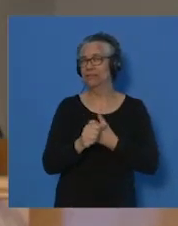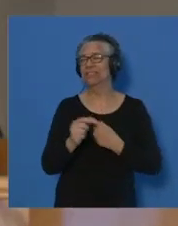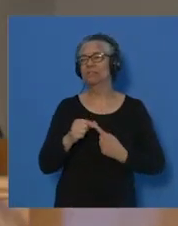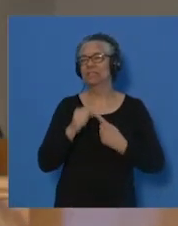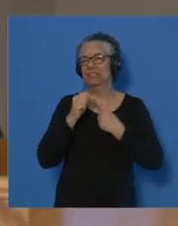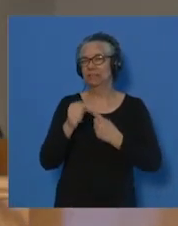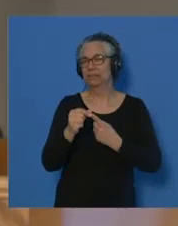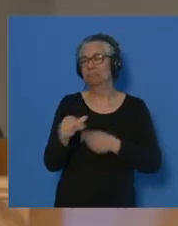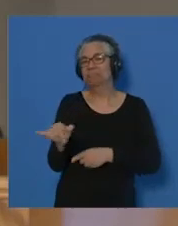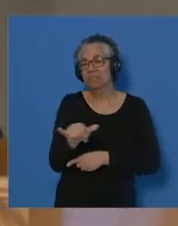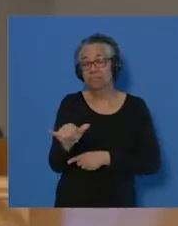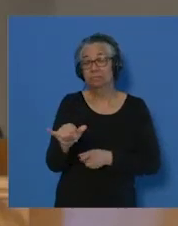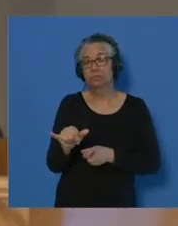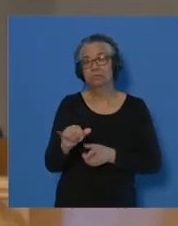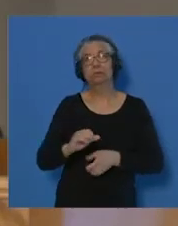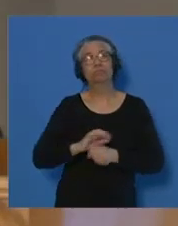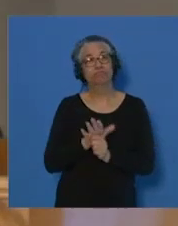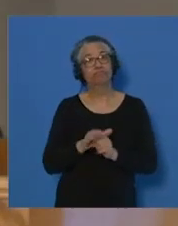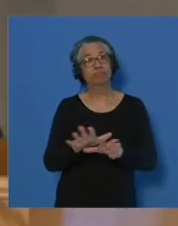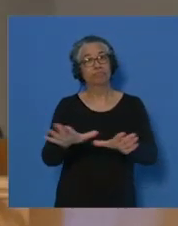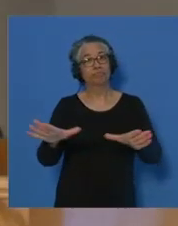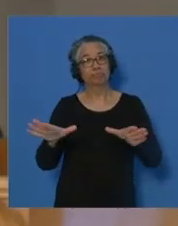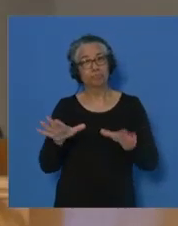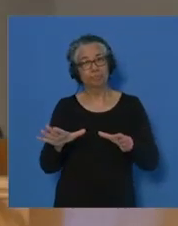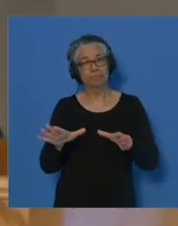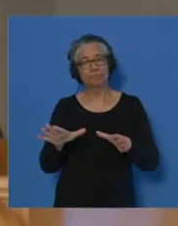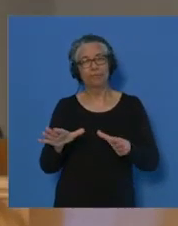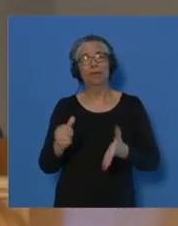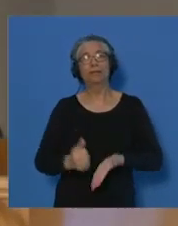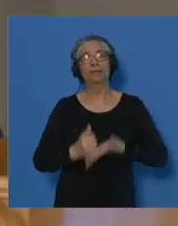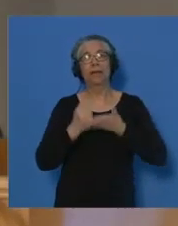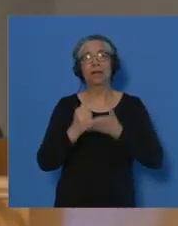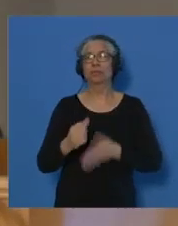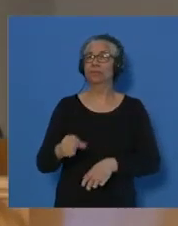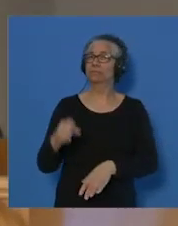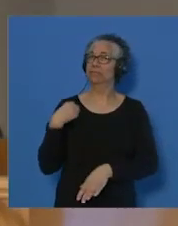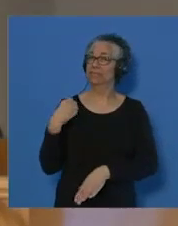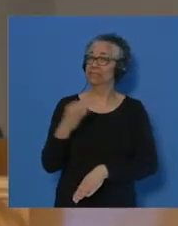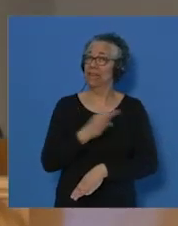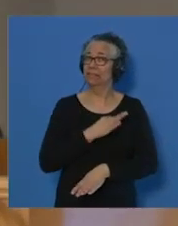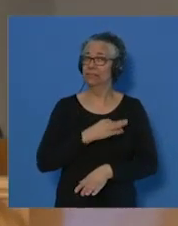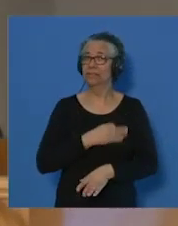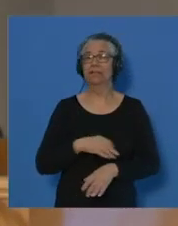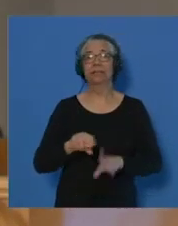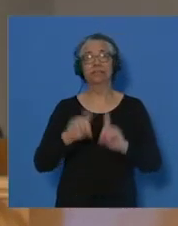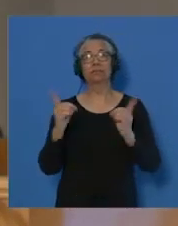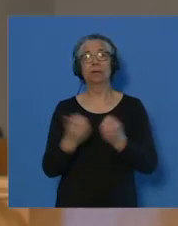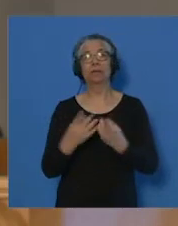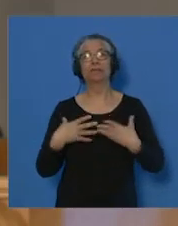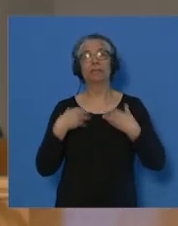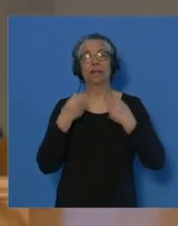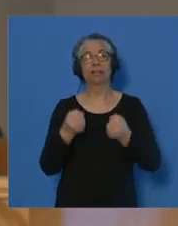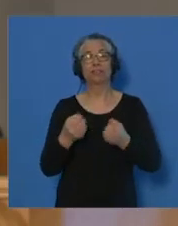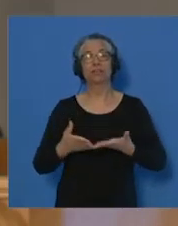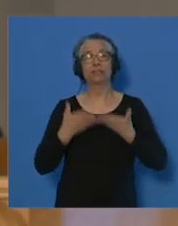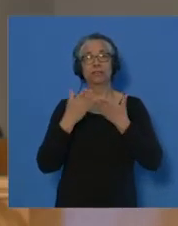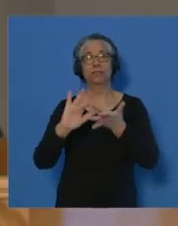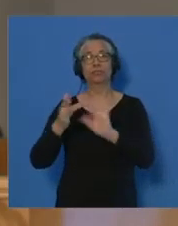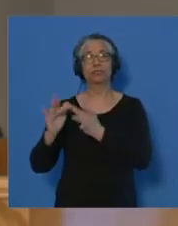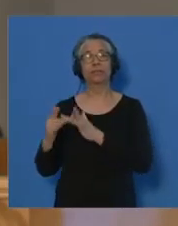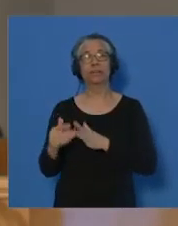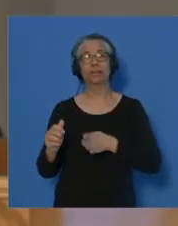by COVID-19. To help employers with this, the Department of Health has created online training which has been posted on